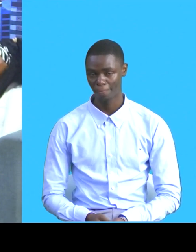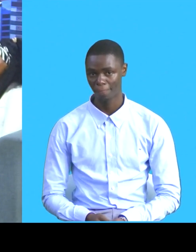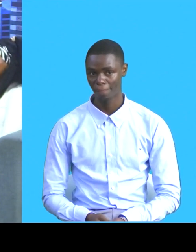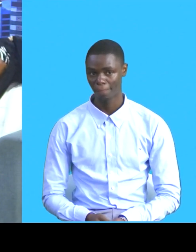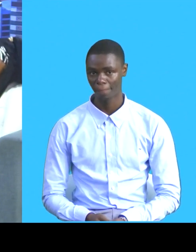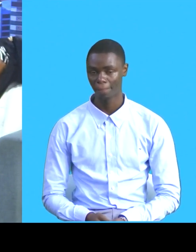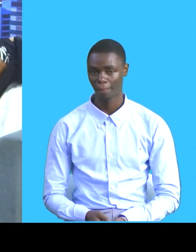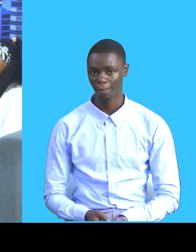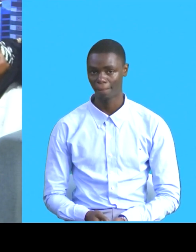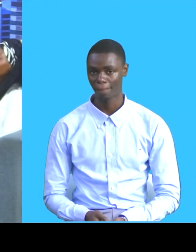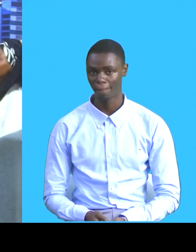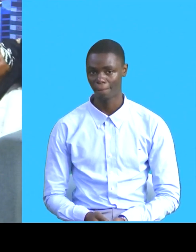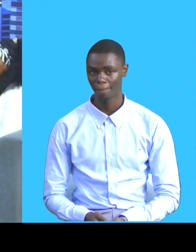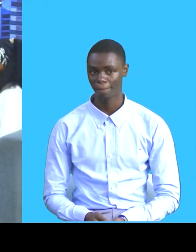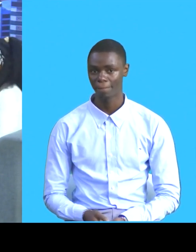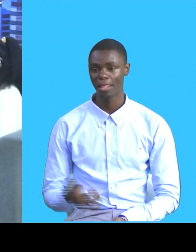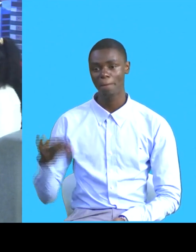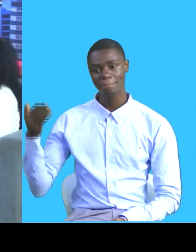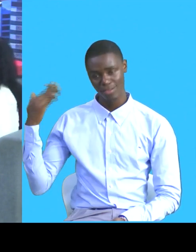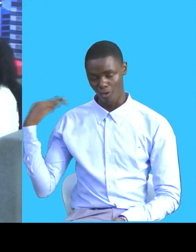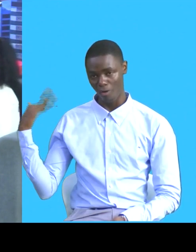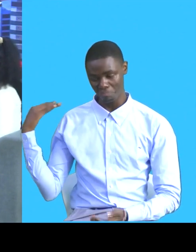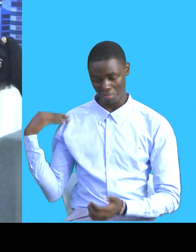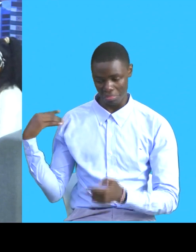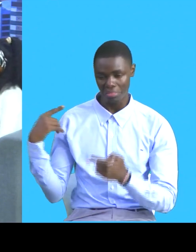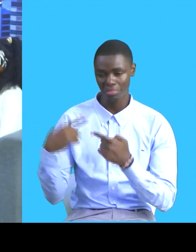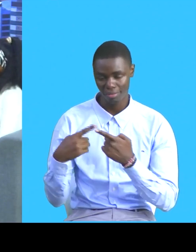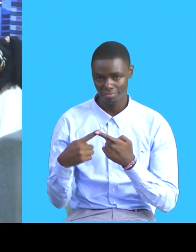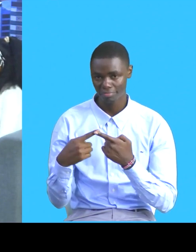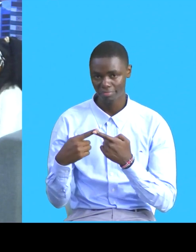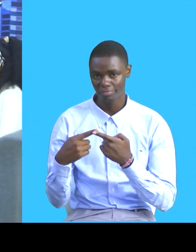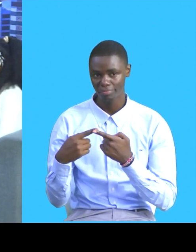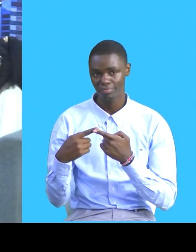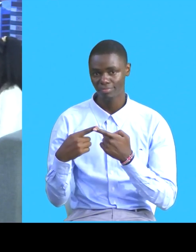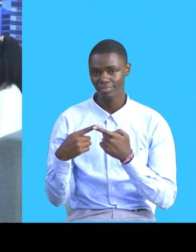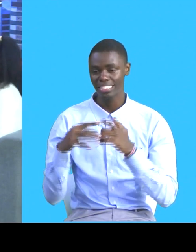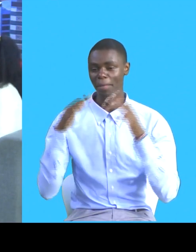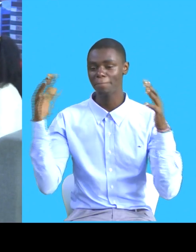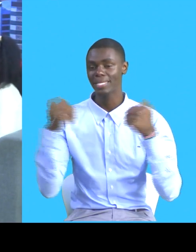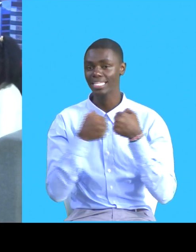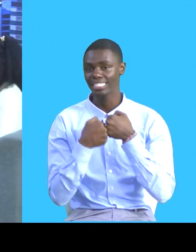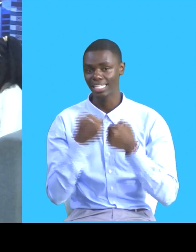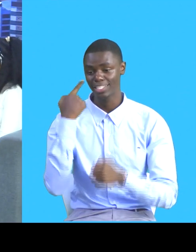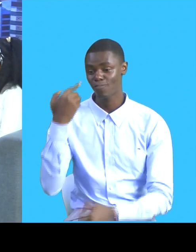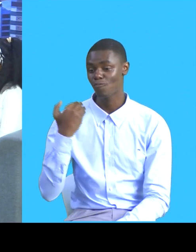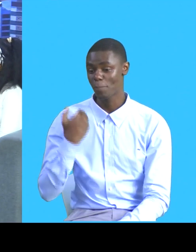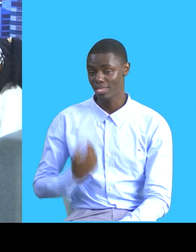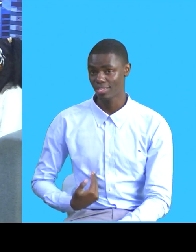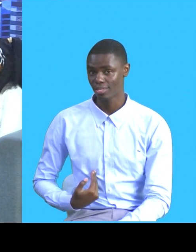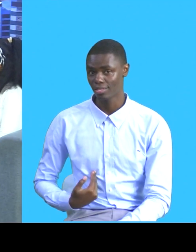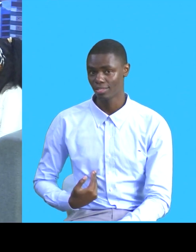It was and it has been a very big challenge for me to